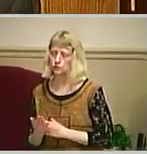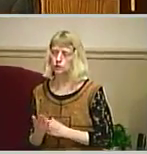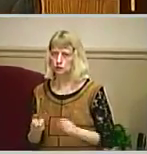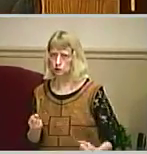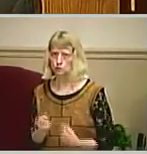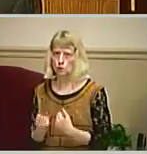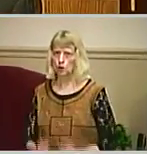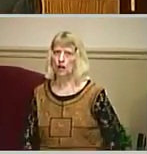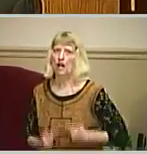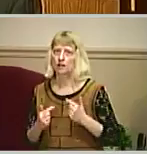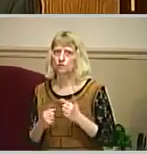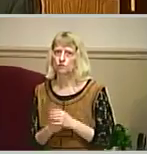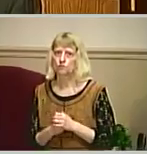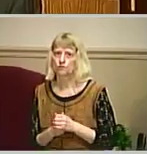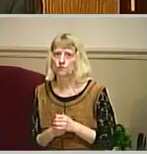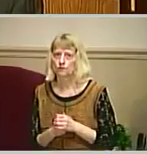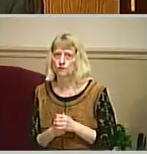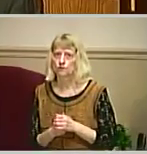pro-life.